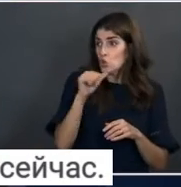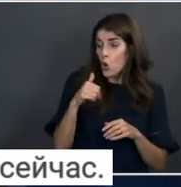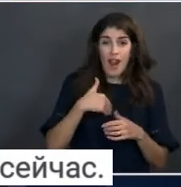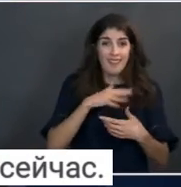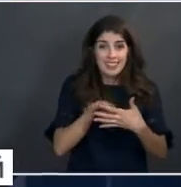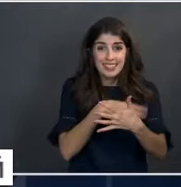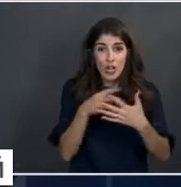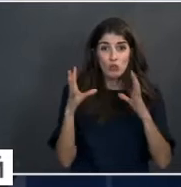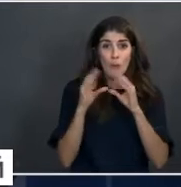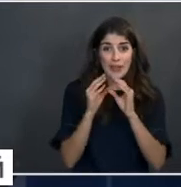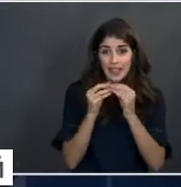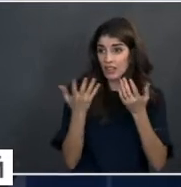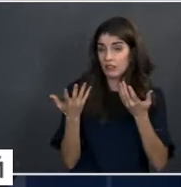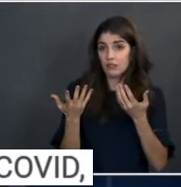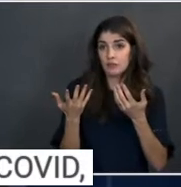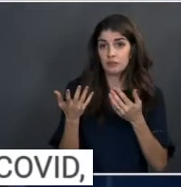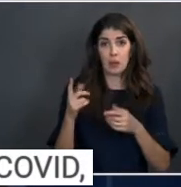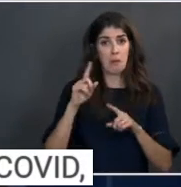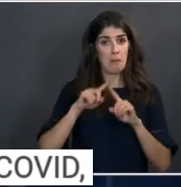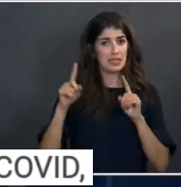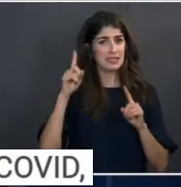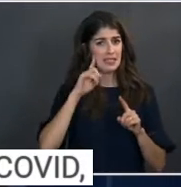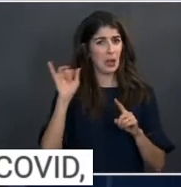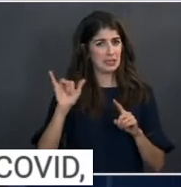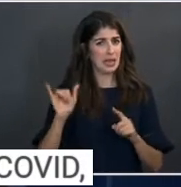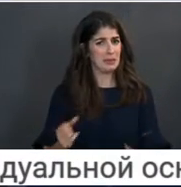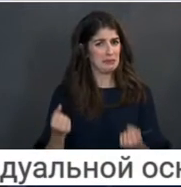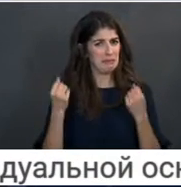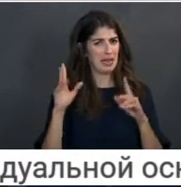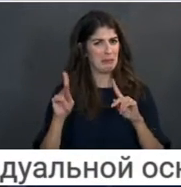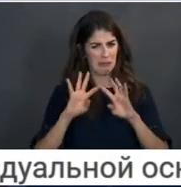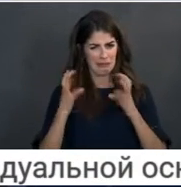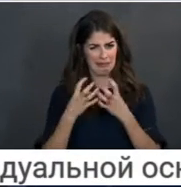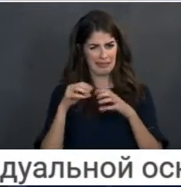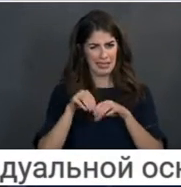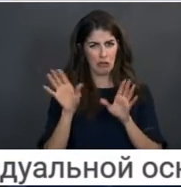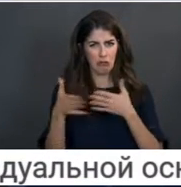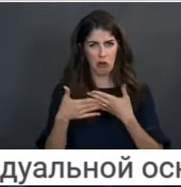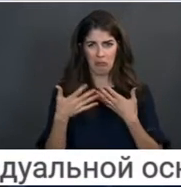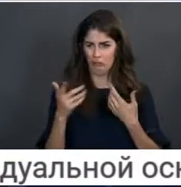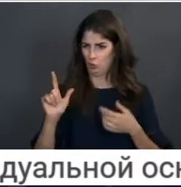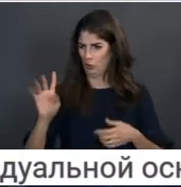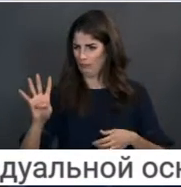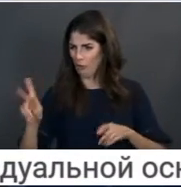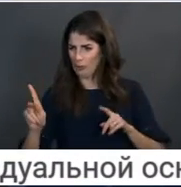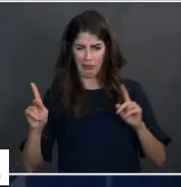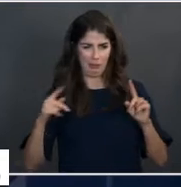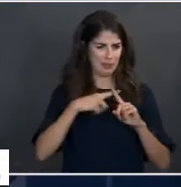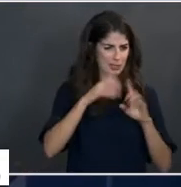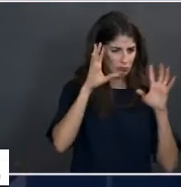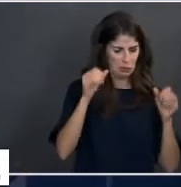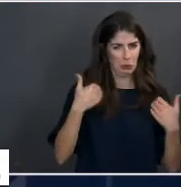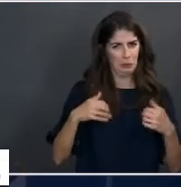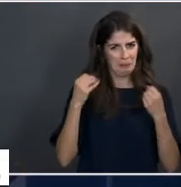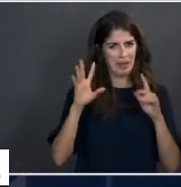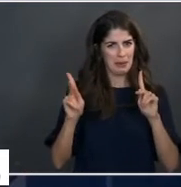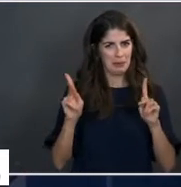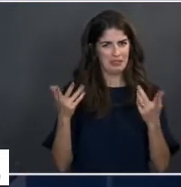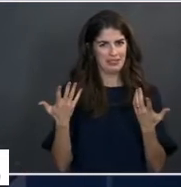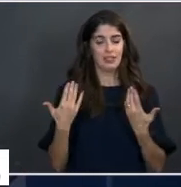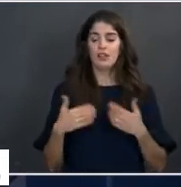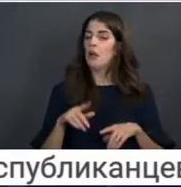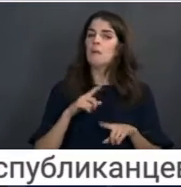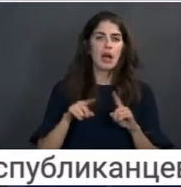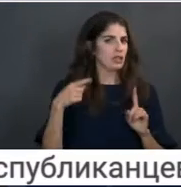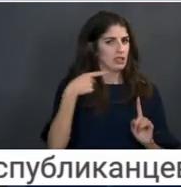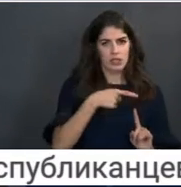out for you at this point in time. Sounds like a lot of people to be in a meeting during COVID too, but he is certainly engaged on an individual basis with leaders in the